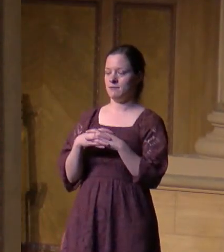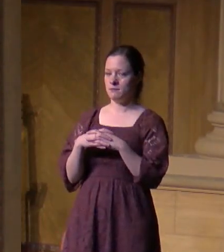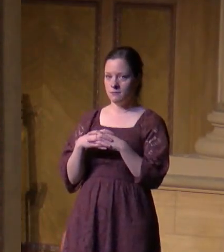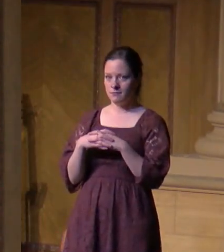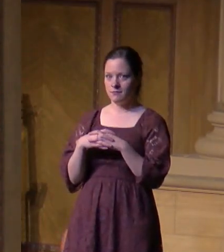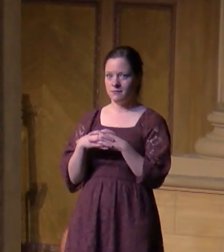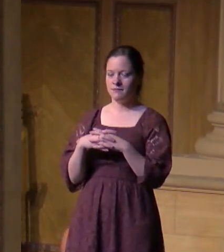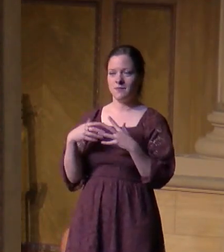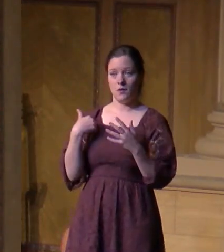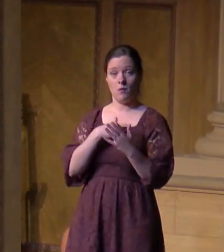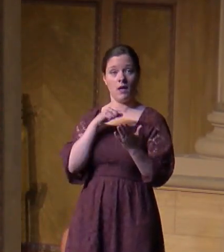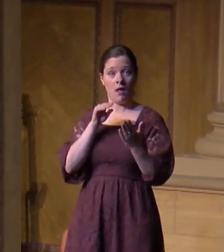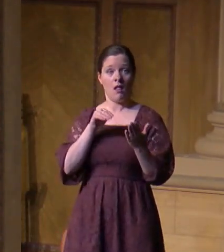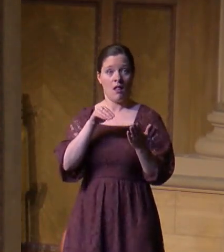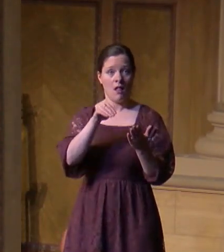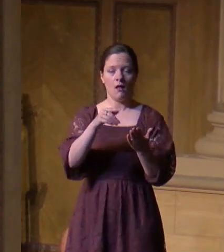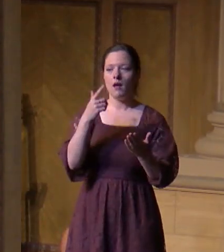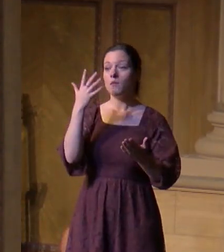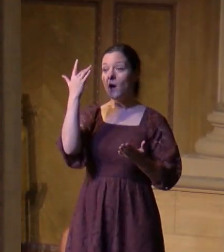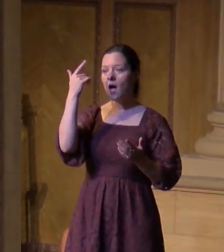and we believe it because we're afraid